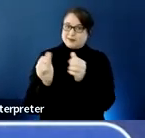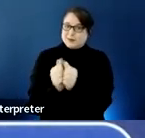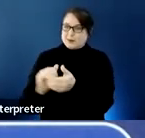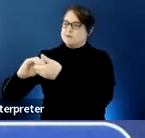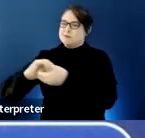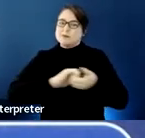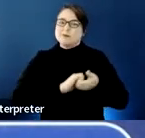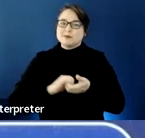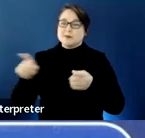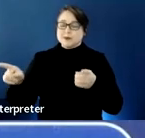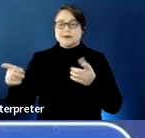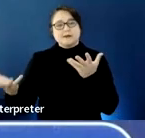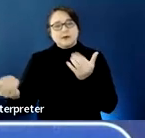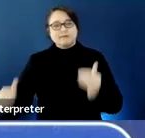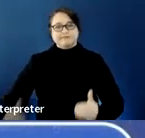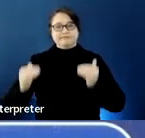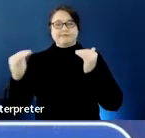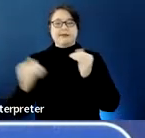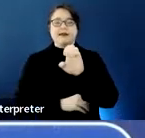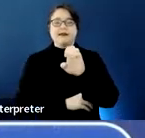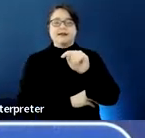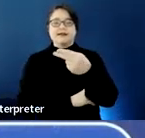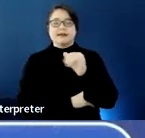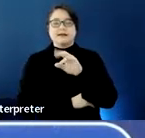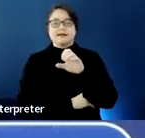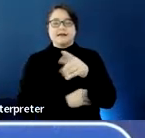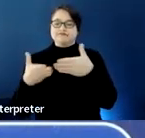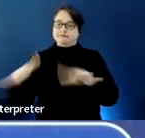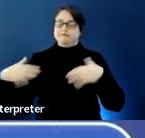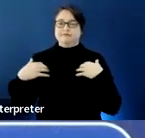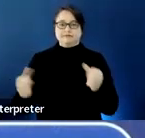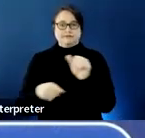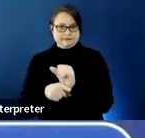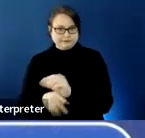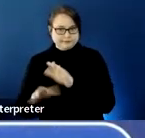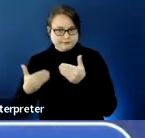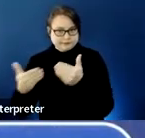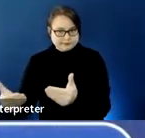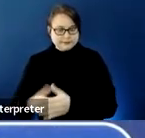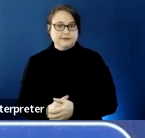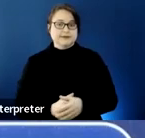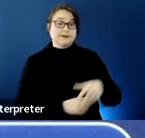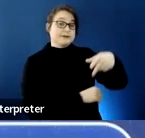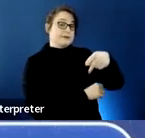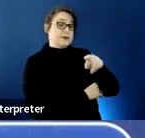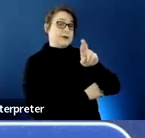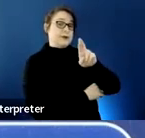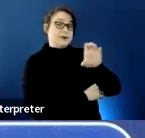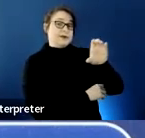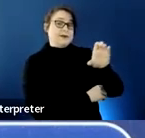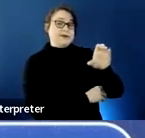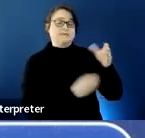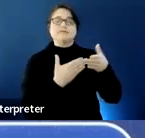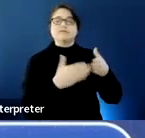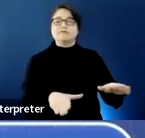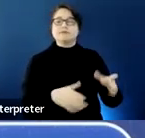of advancing ethical public health practice. CDC's Prevention Research Centers, PRCs, are funded by CDC